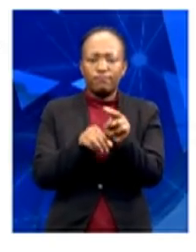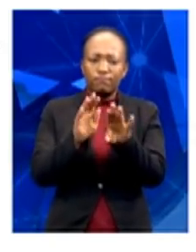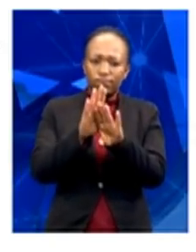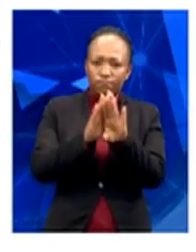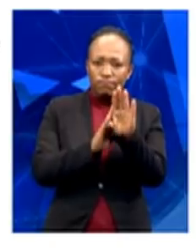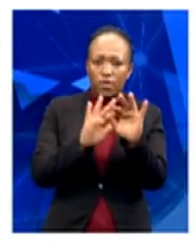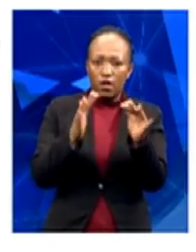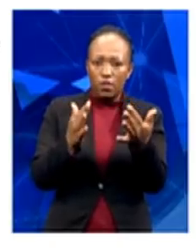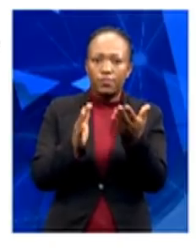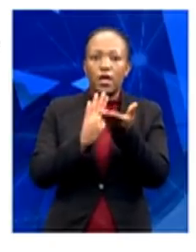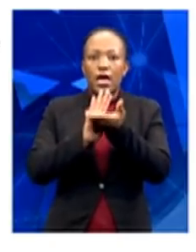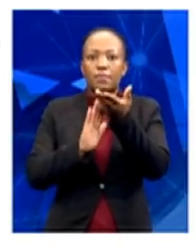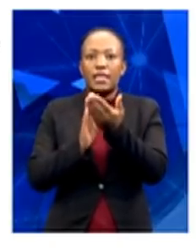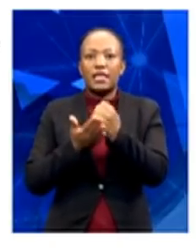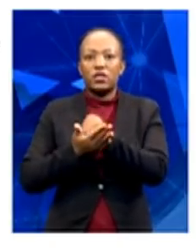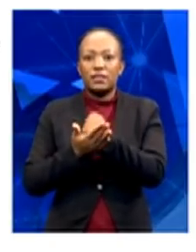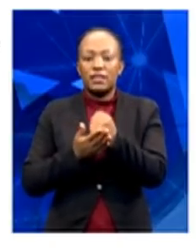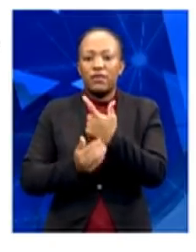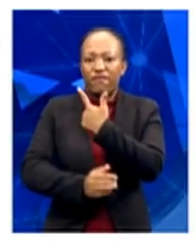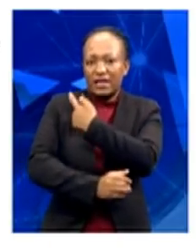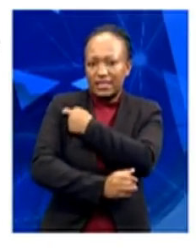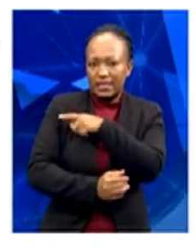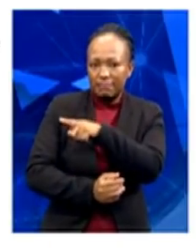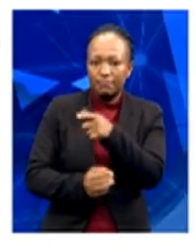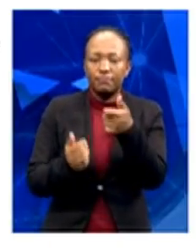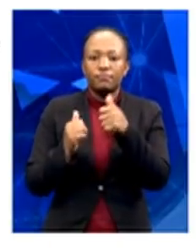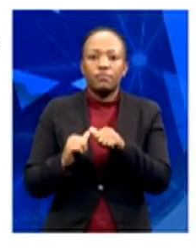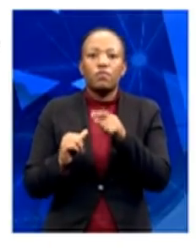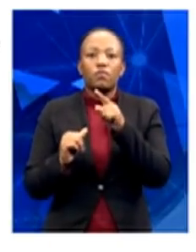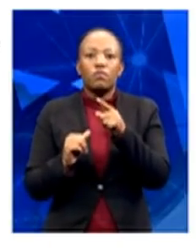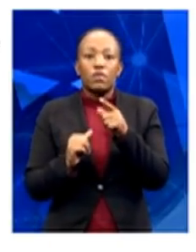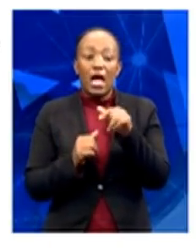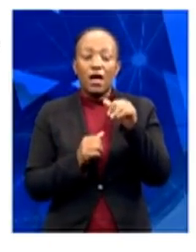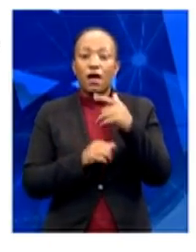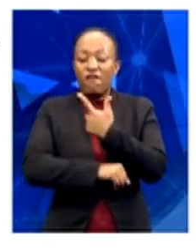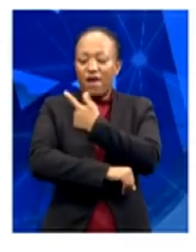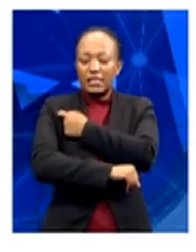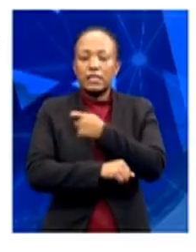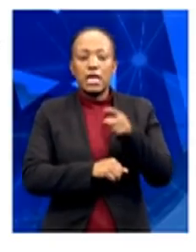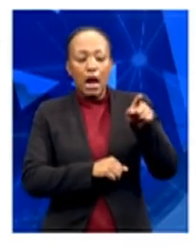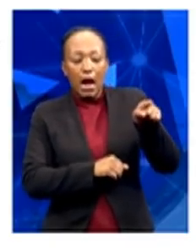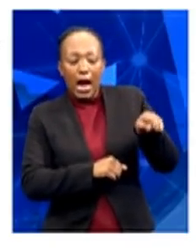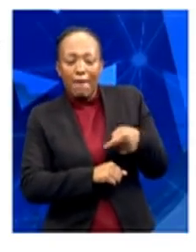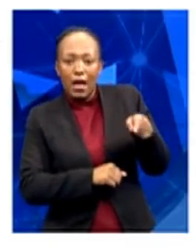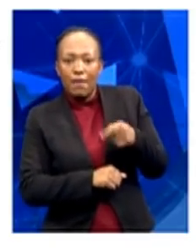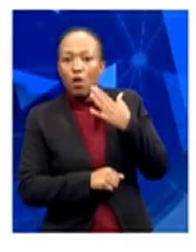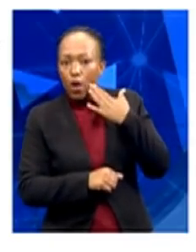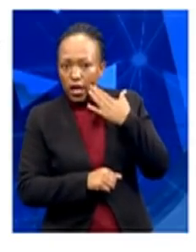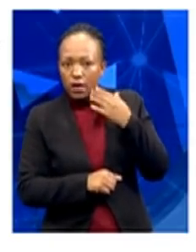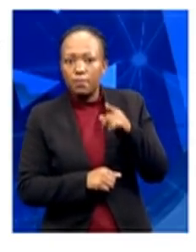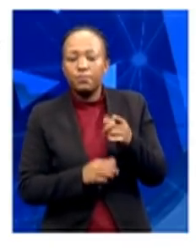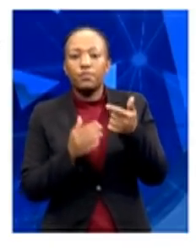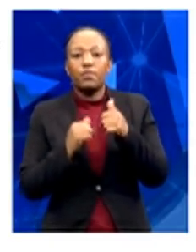and vaccinations, the pipeline of vaccine supply, the capacities in the public and